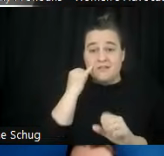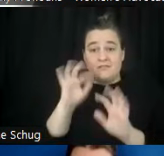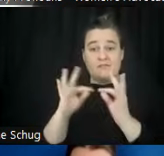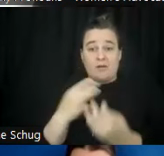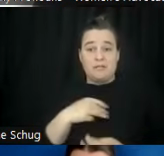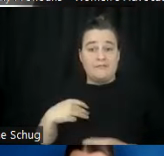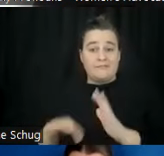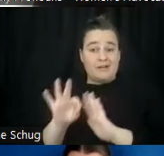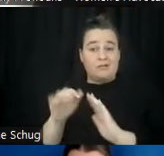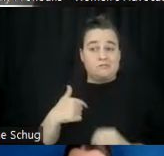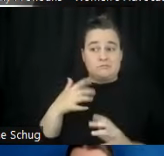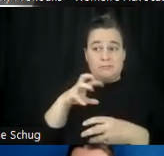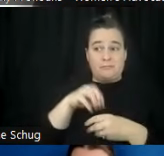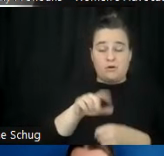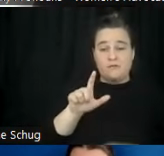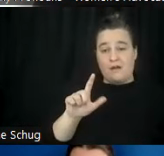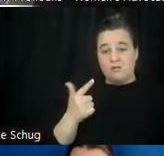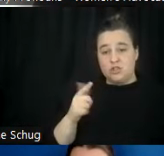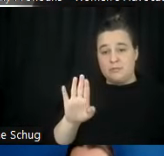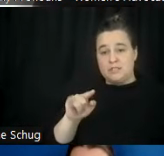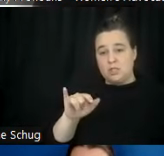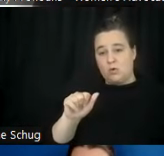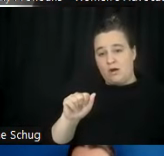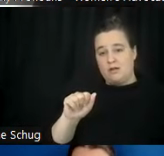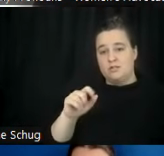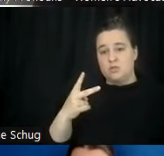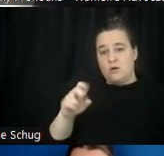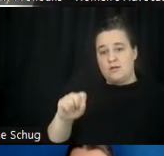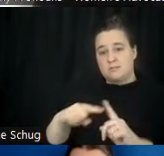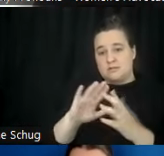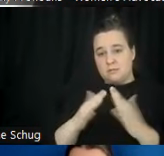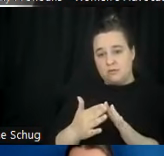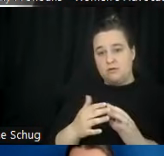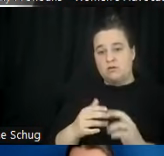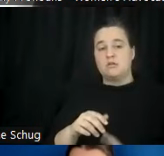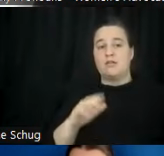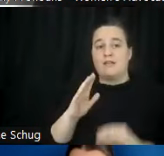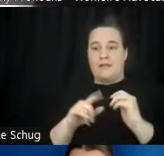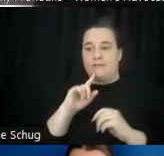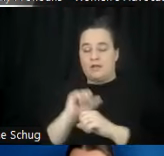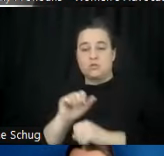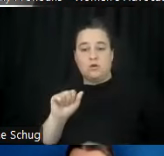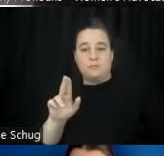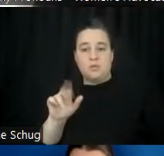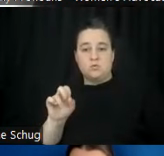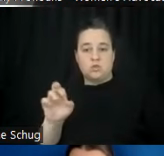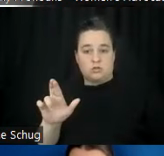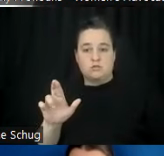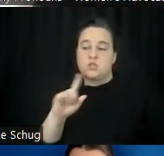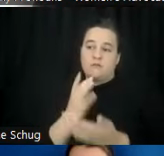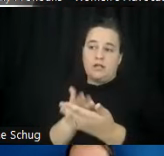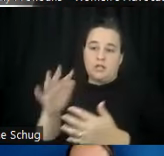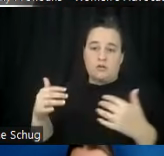were LGBTQIA2+, then they are of their abusive partner. So validating that